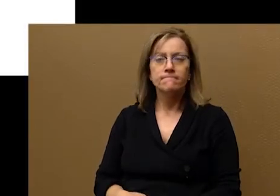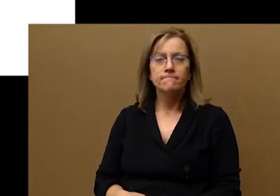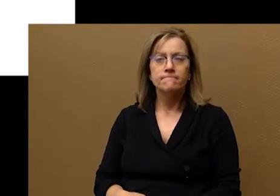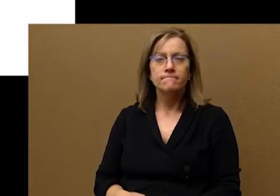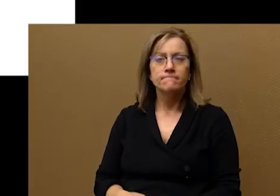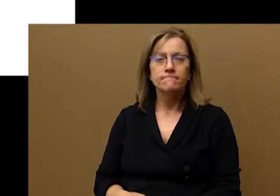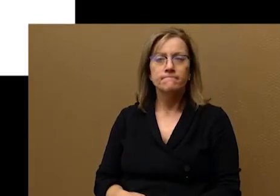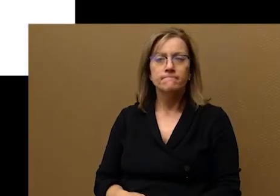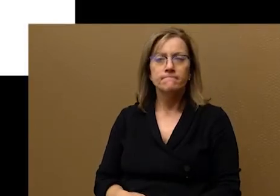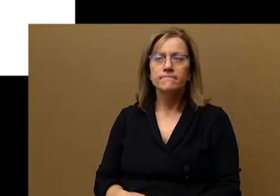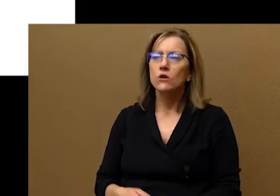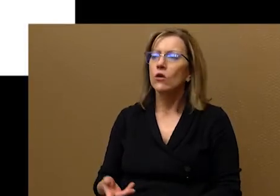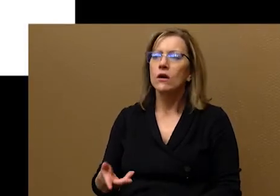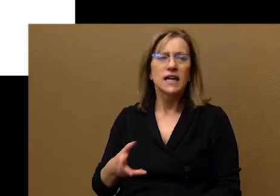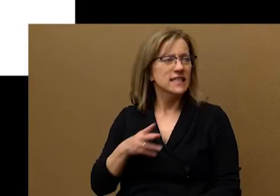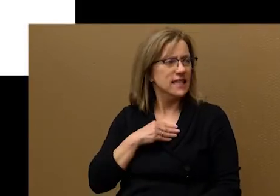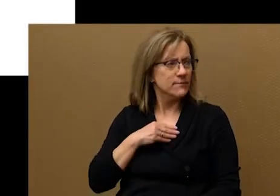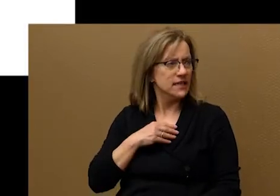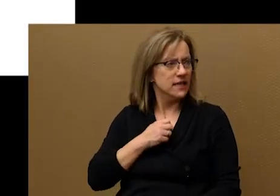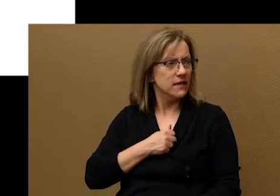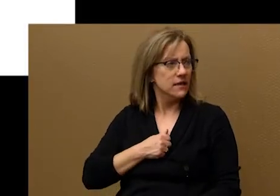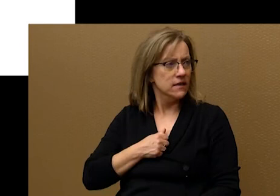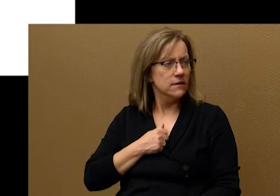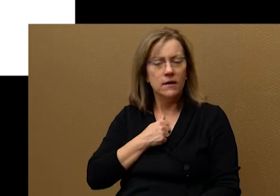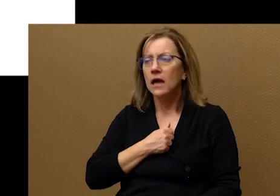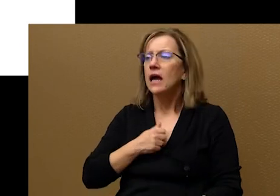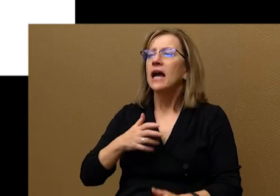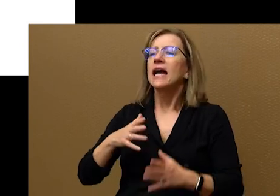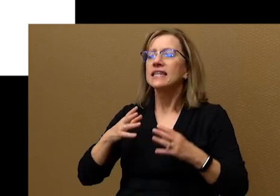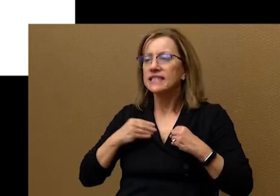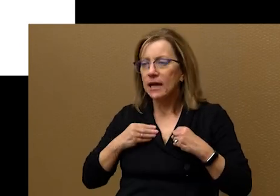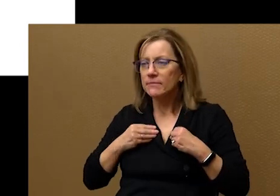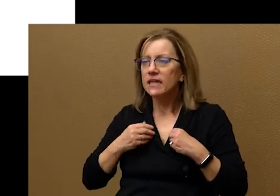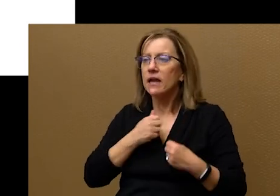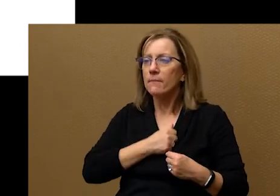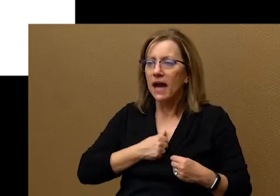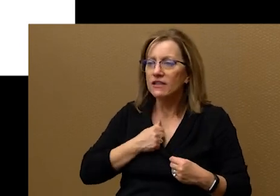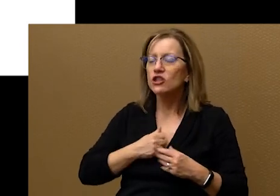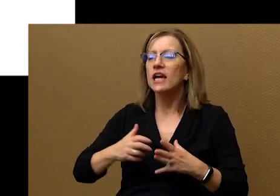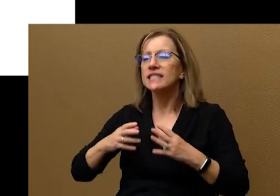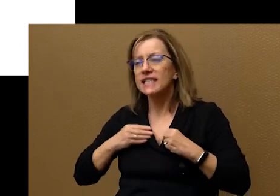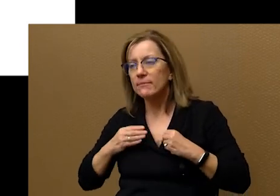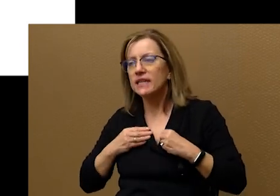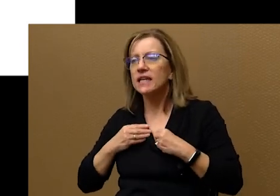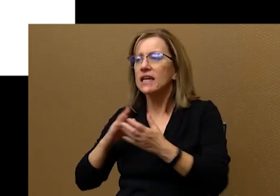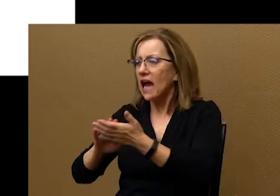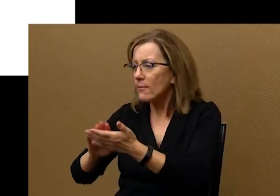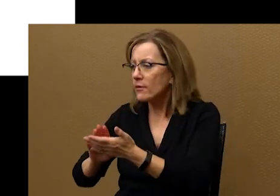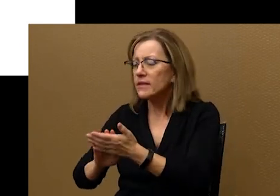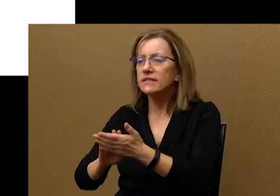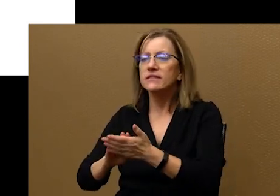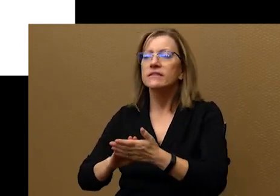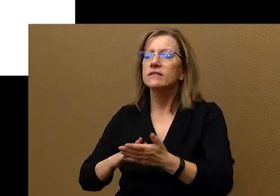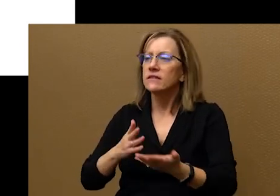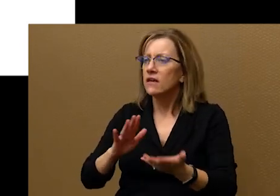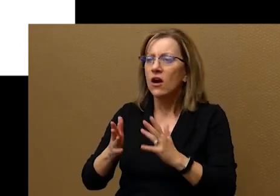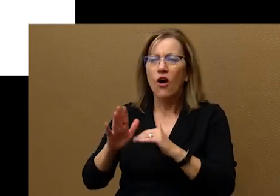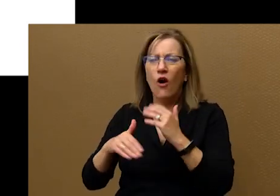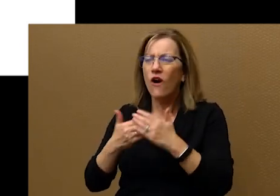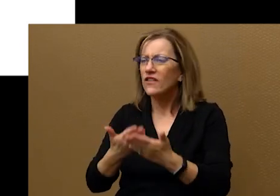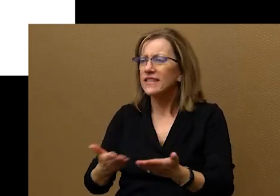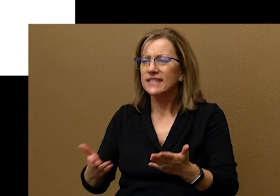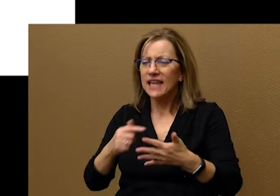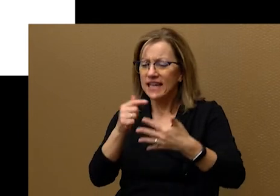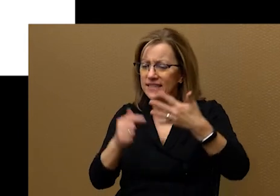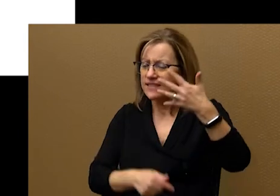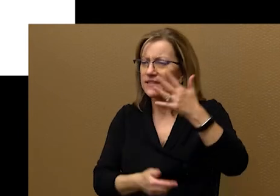accepting apologies, accepting compliments, being on time. All these things I'm able to notice as a skill.